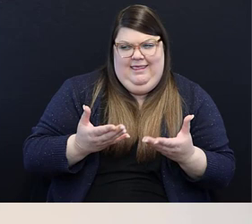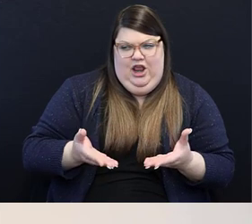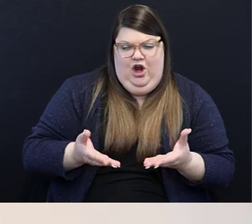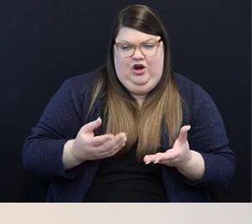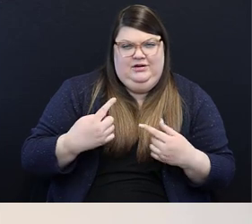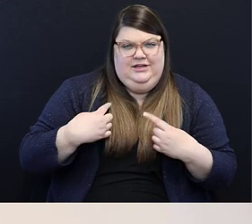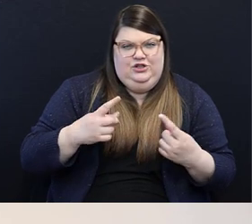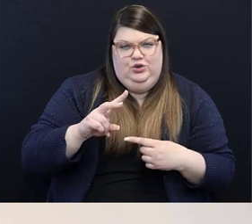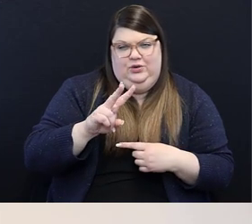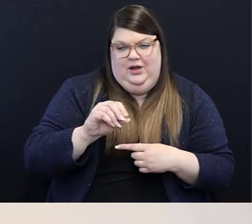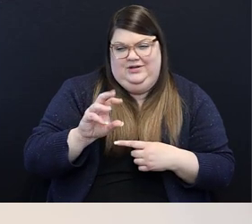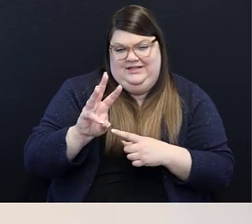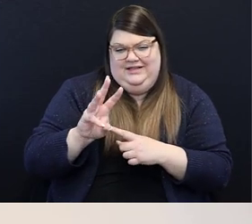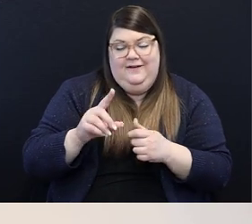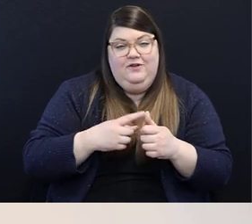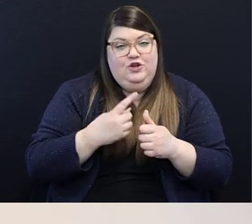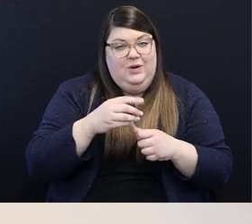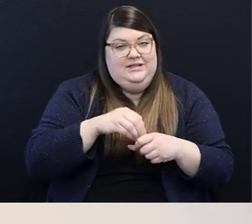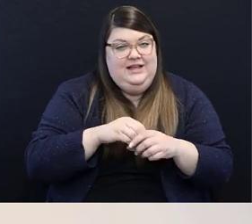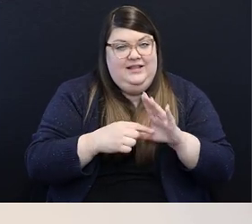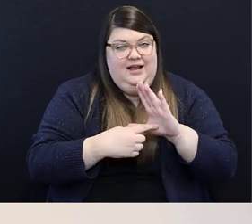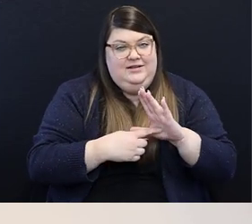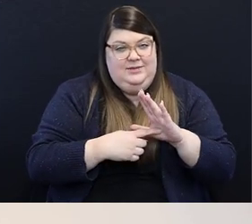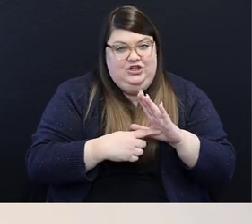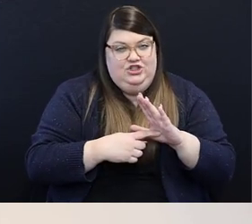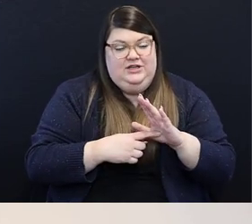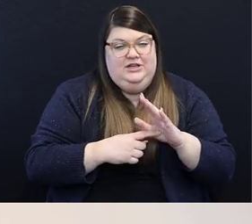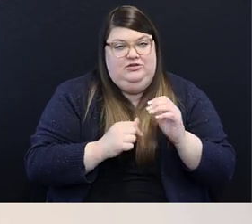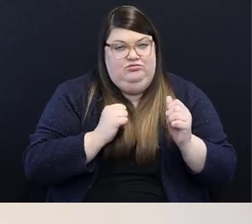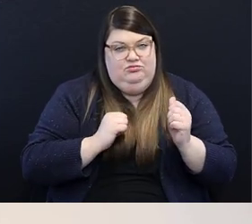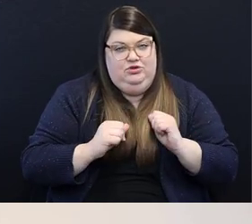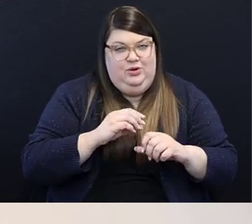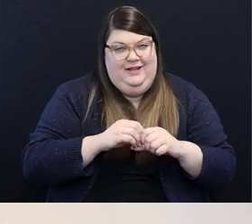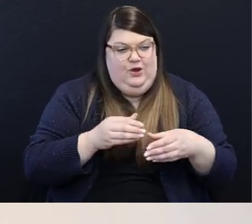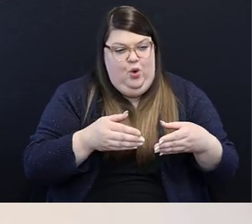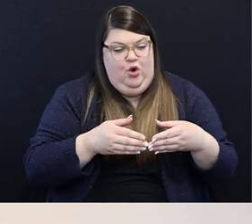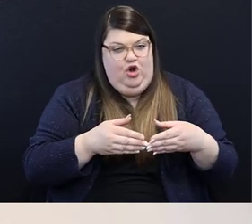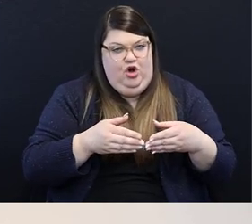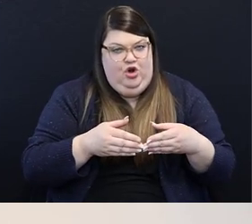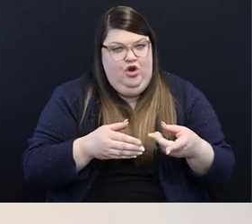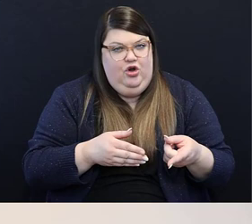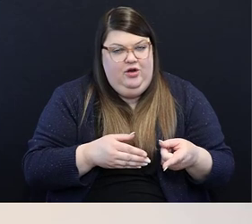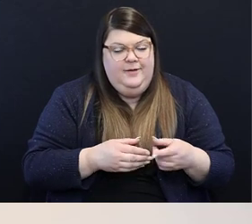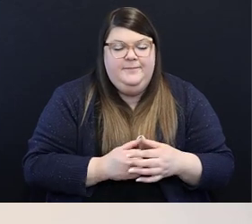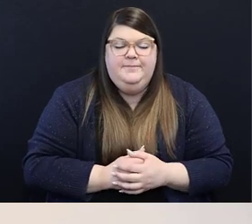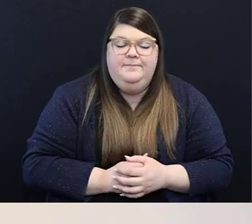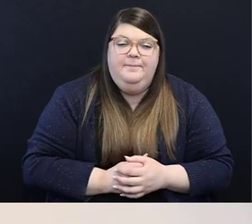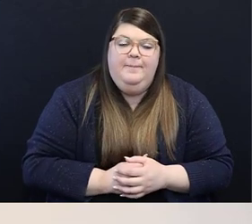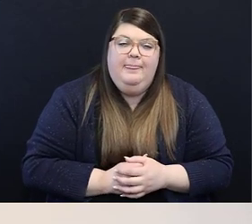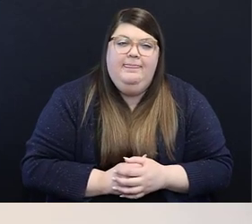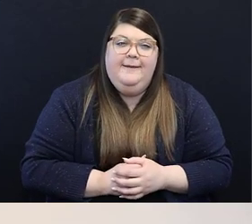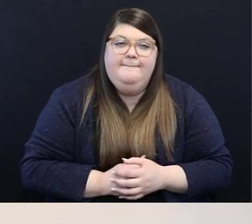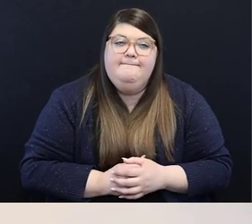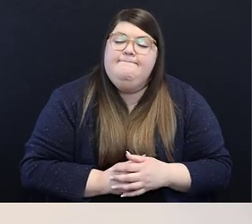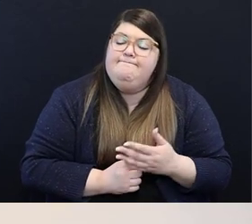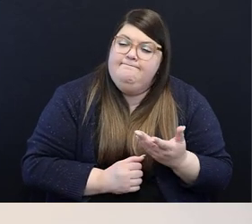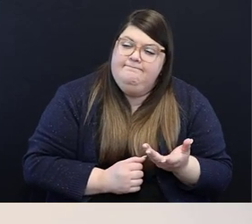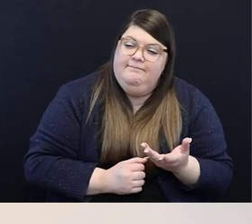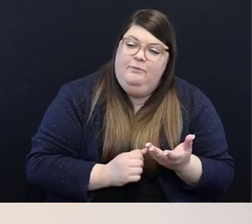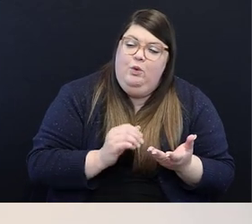first one is in the exhibition. It's in the one of the corners of the exhibitions. But I wanted to talk to you